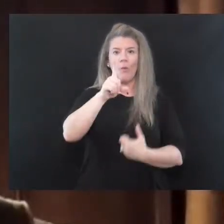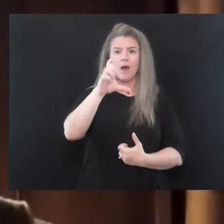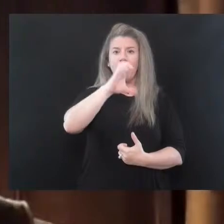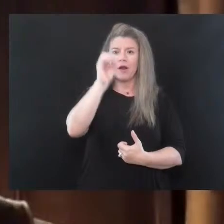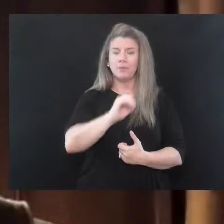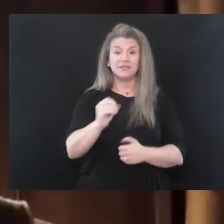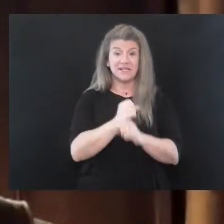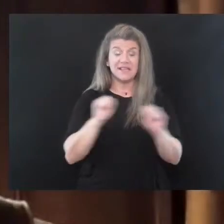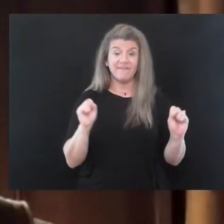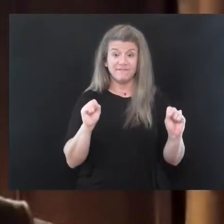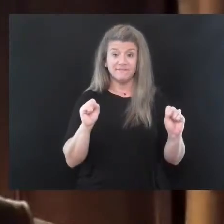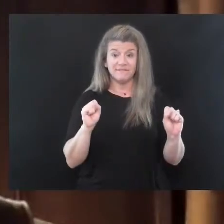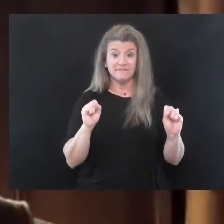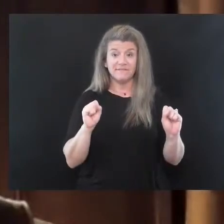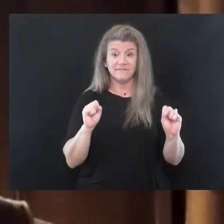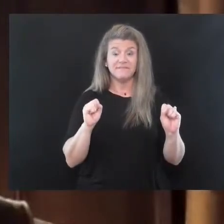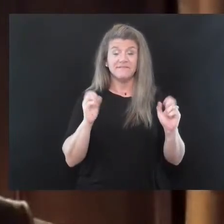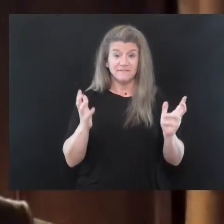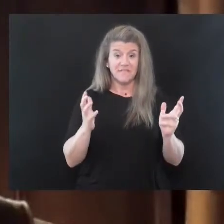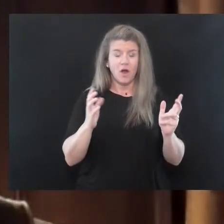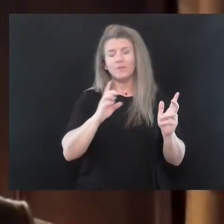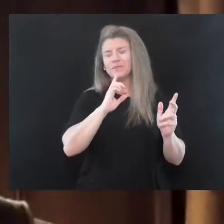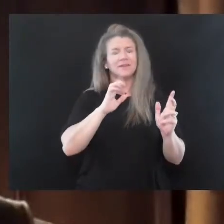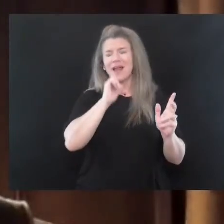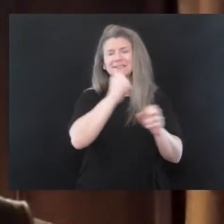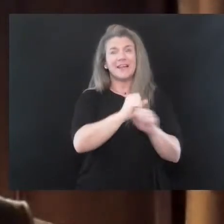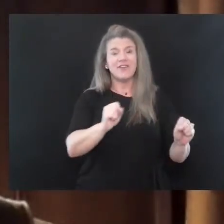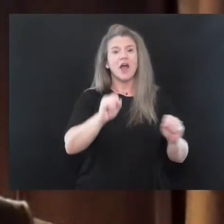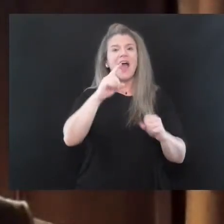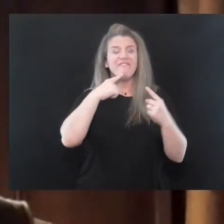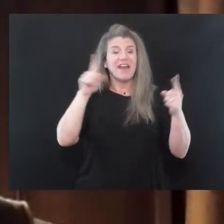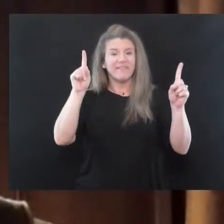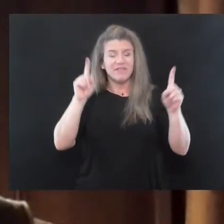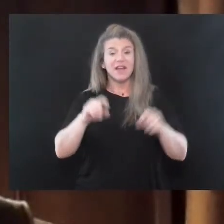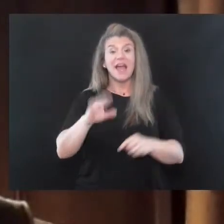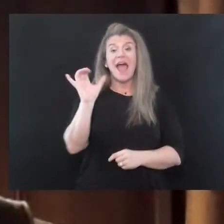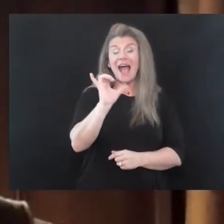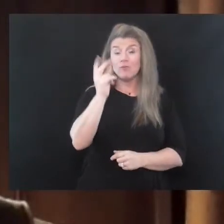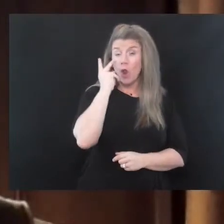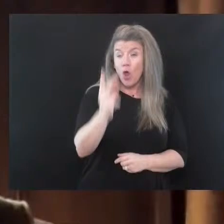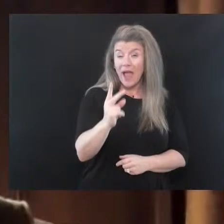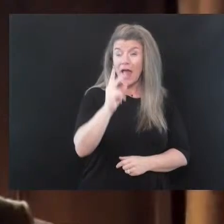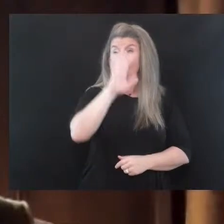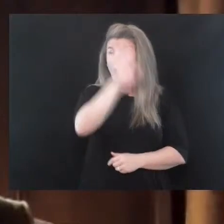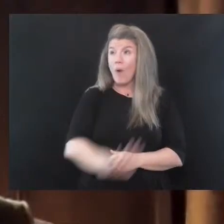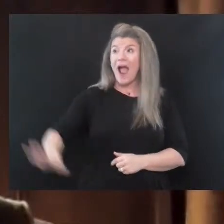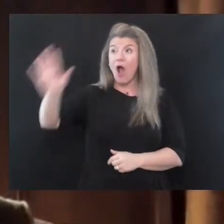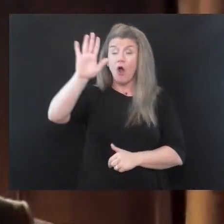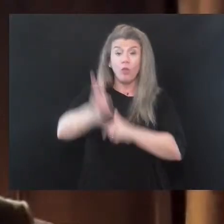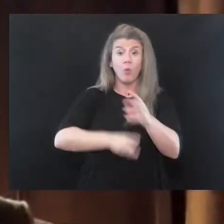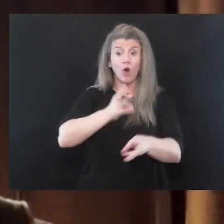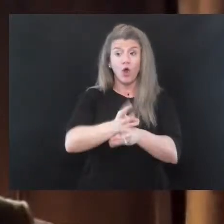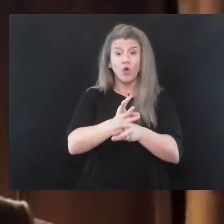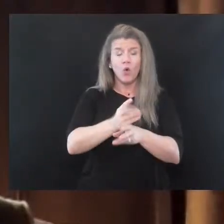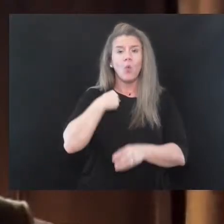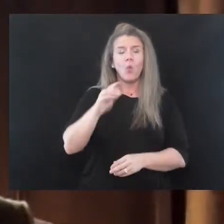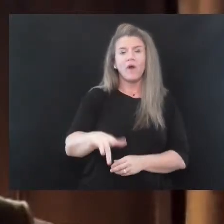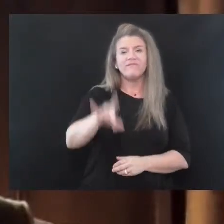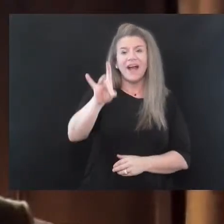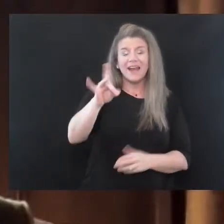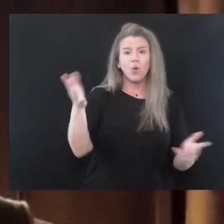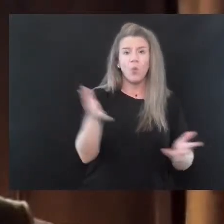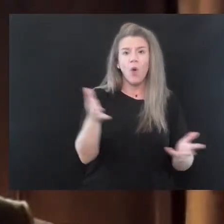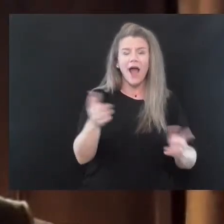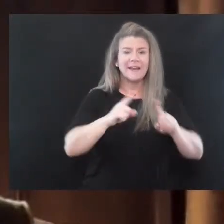safe. Or I'm sorry, almost 100% effective. As we look at around the world, what we're finding is that